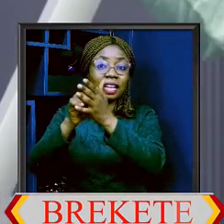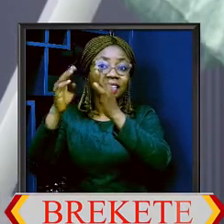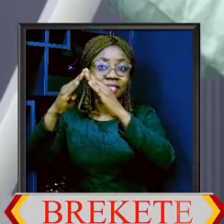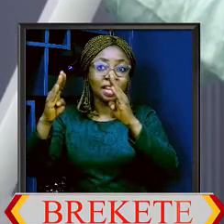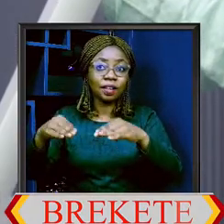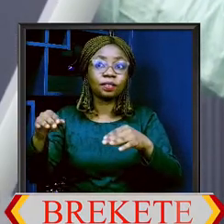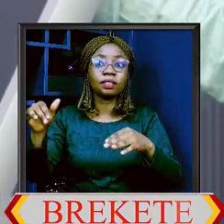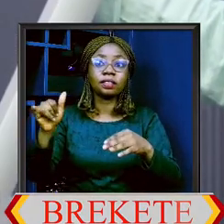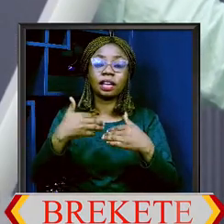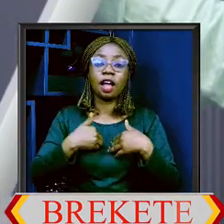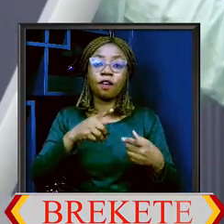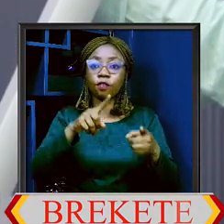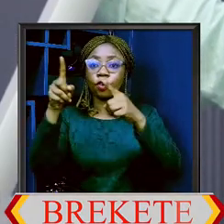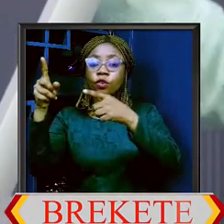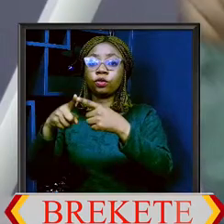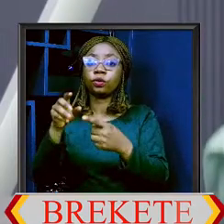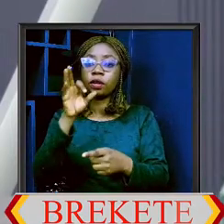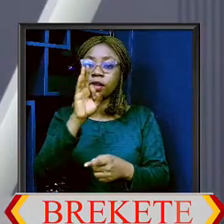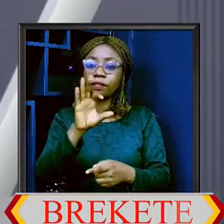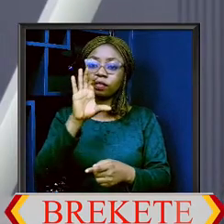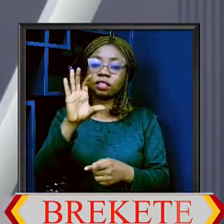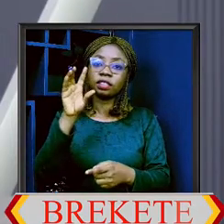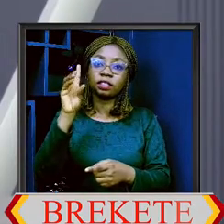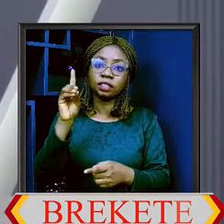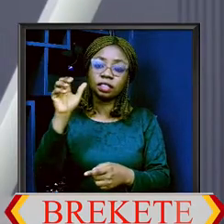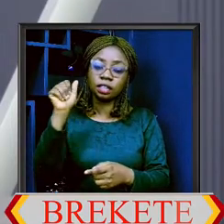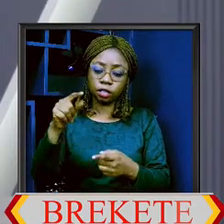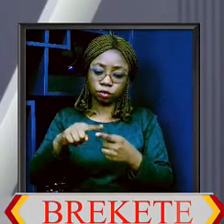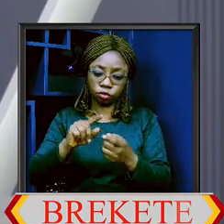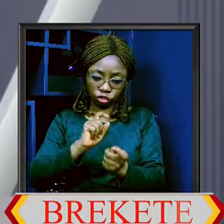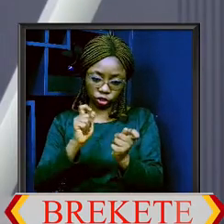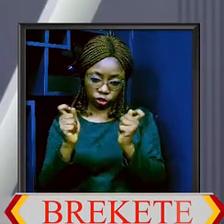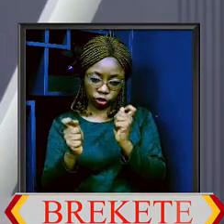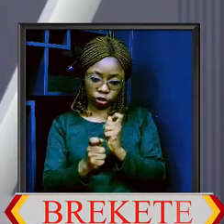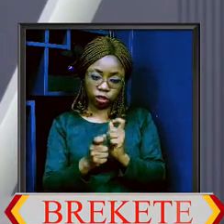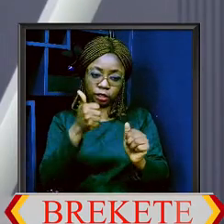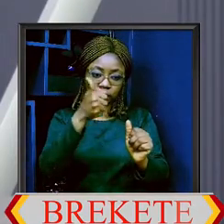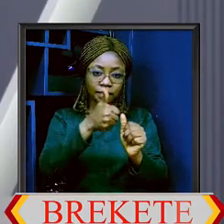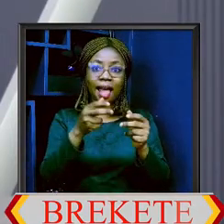don't go to fcda to go change their